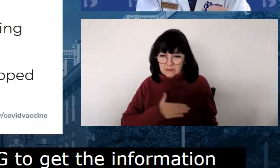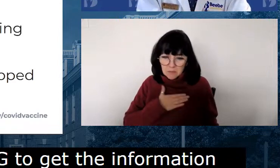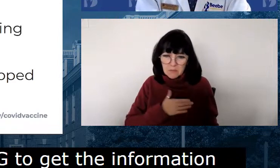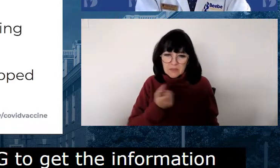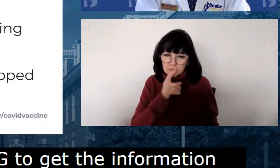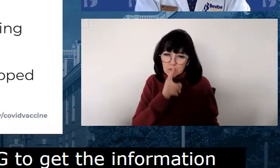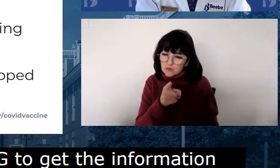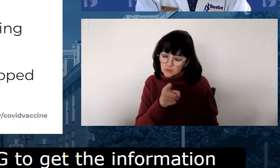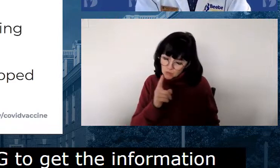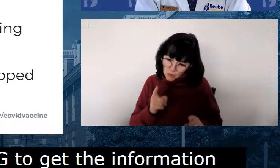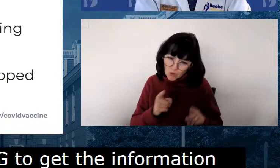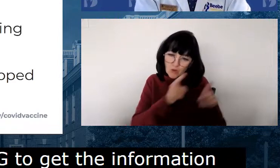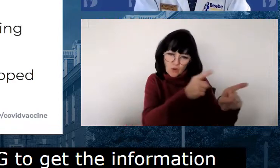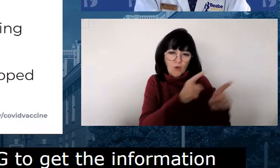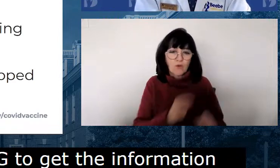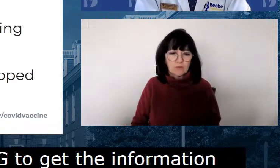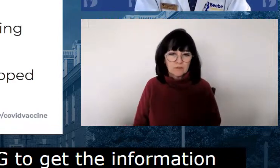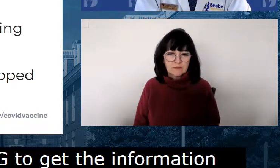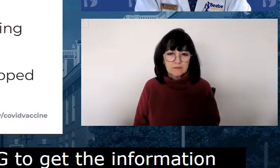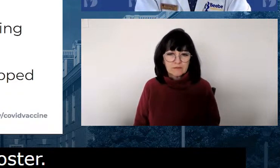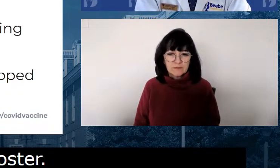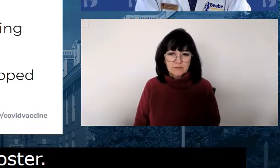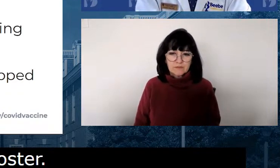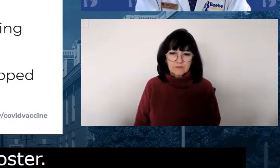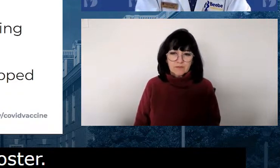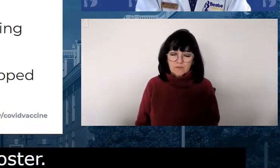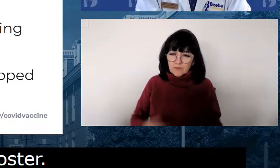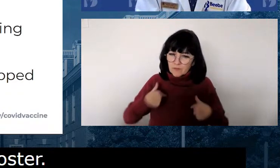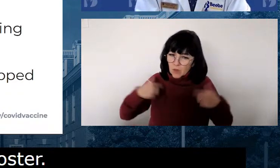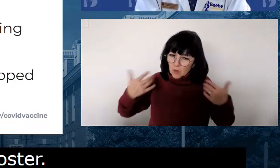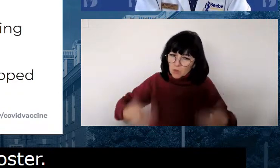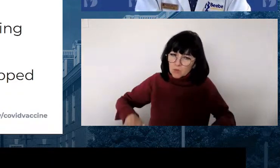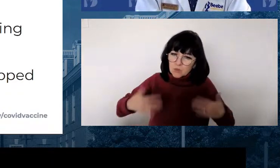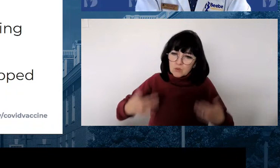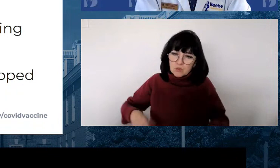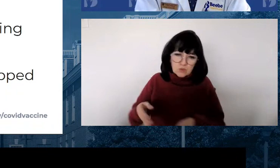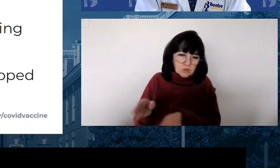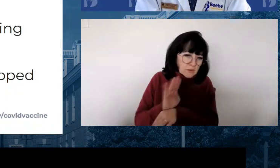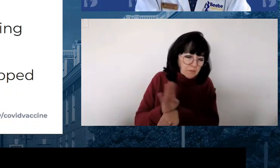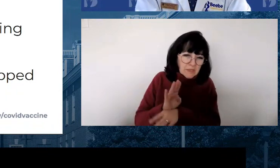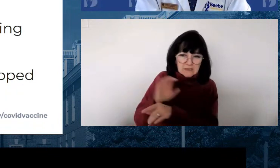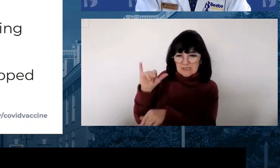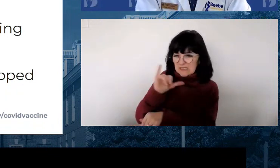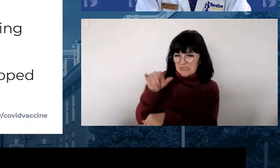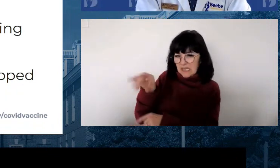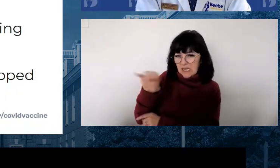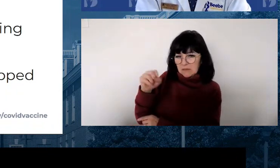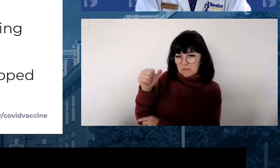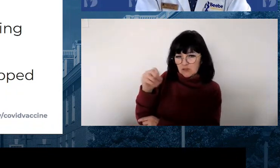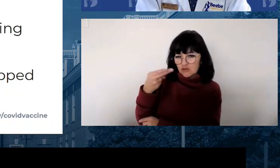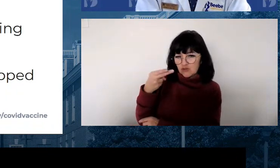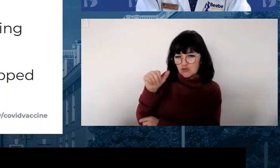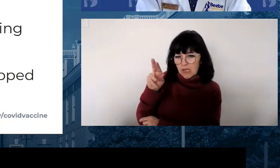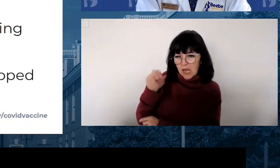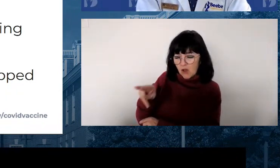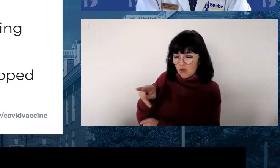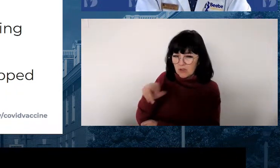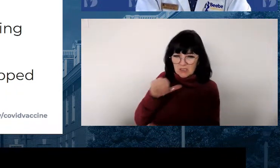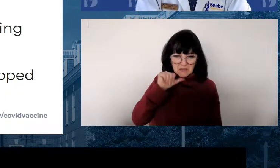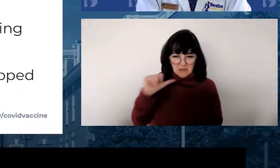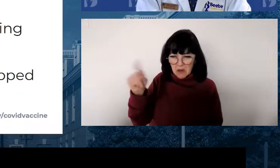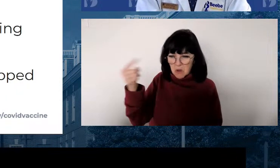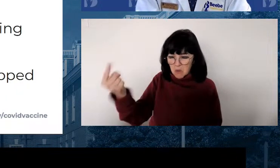slide. You know, we're extremely busy, as Sharon said, throughout the country. I've had friends